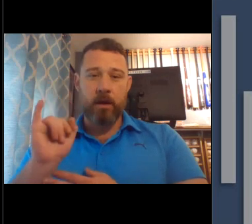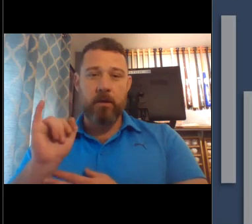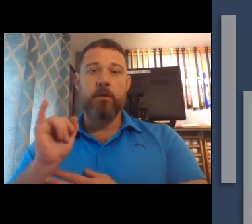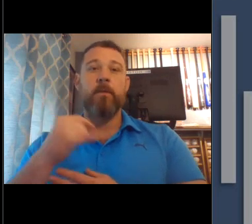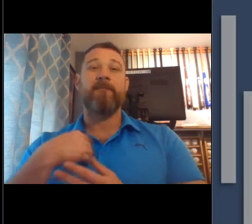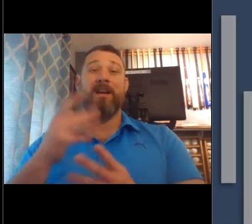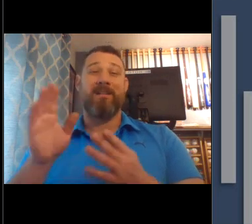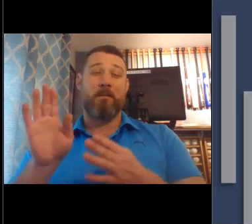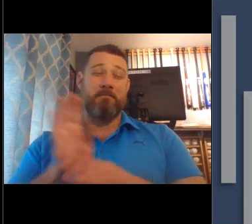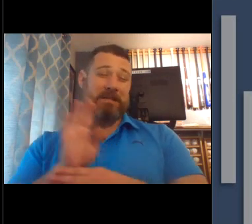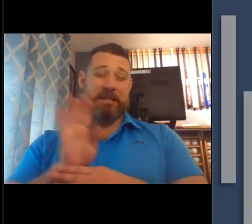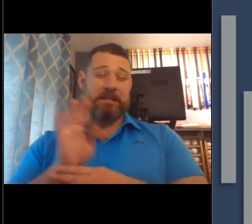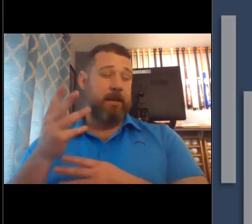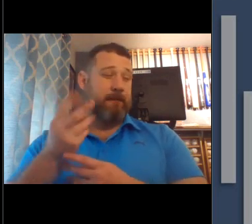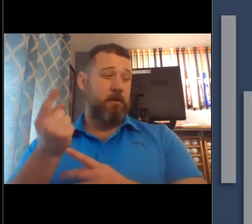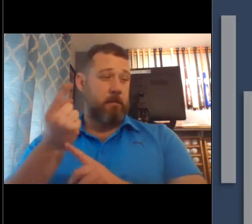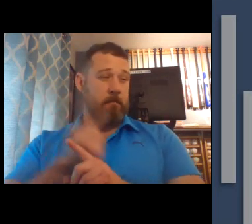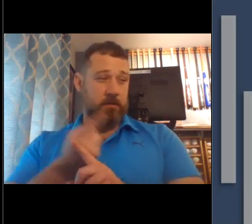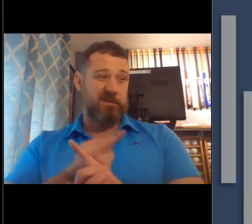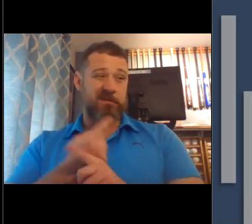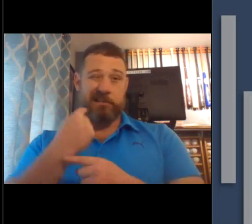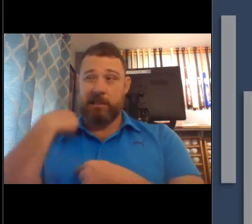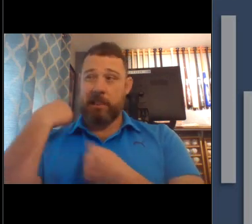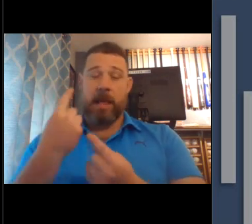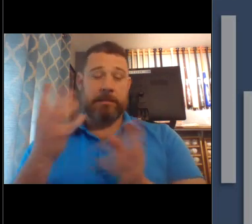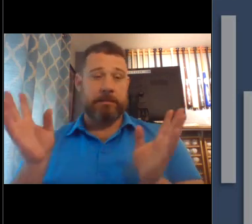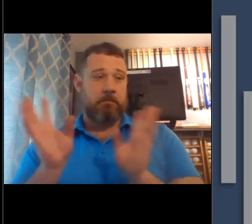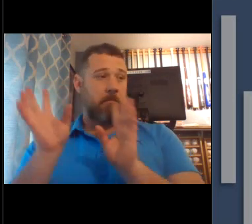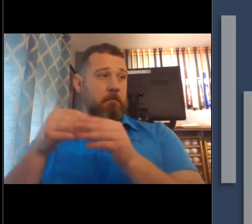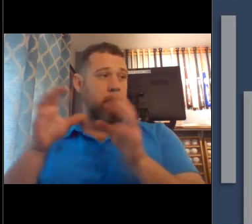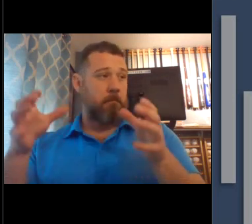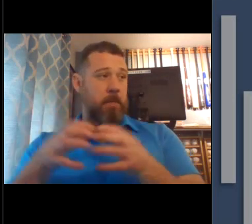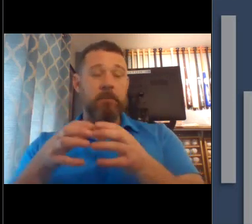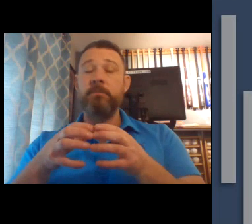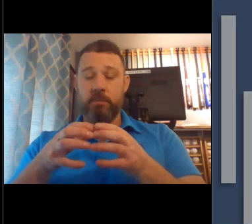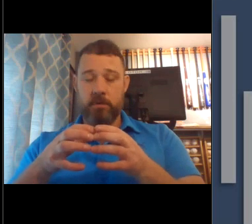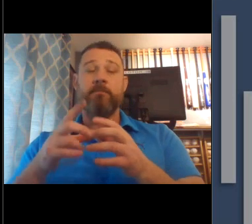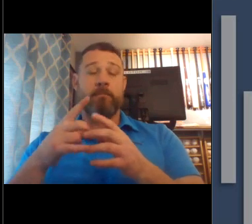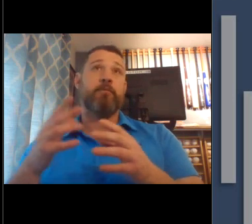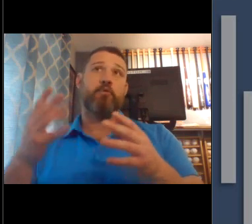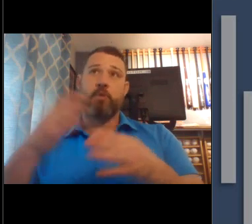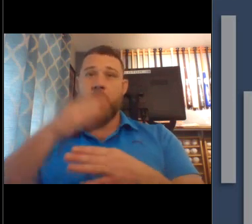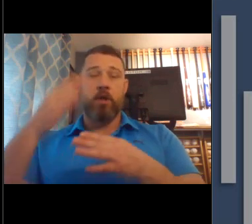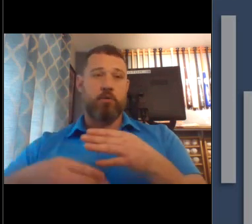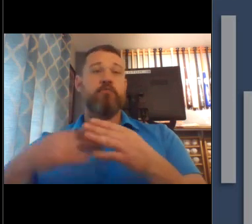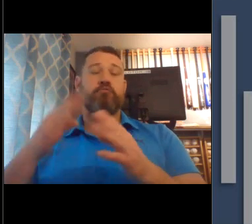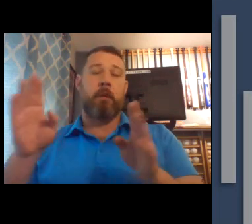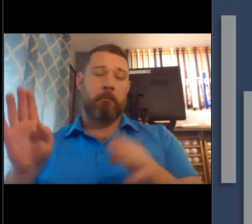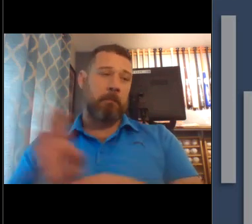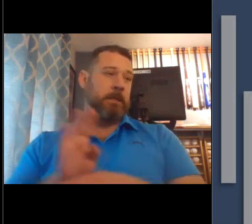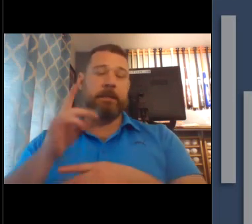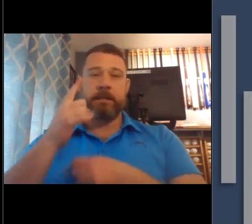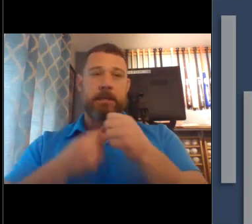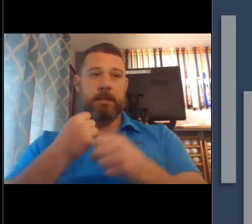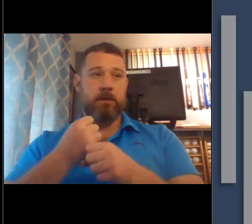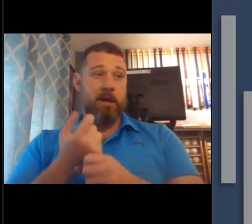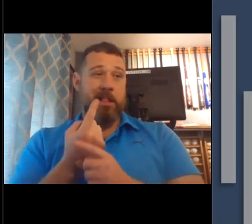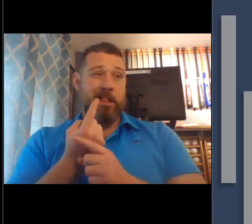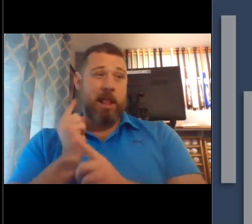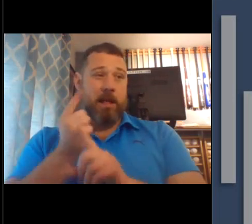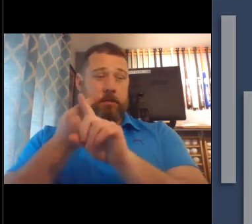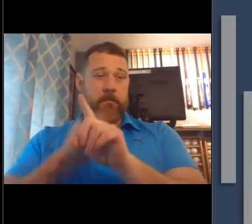of months since the Commission last met, which has been a fitting conclusion to a busy year. Last month, I attended an event at the